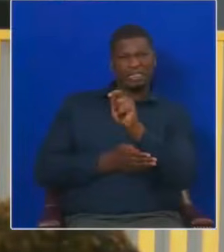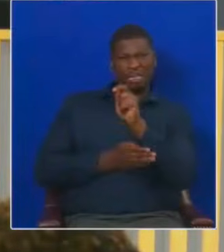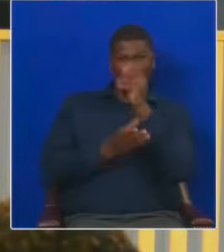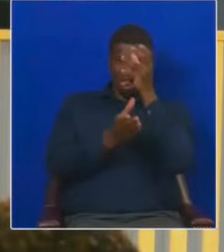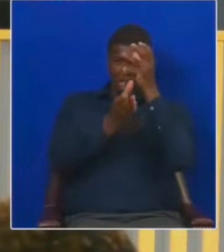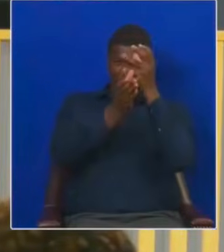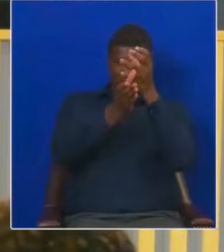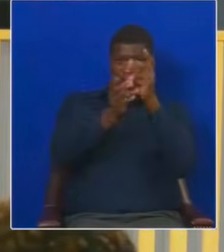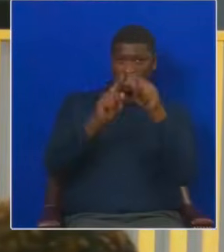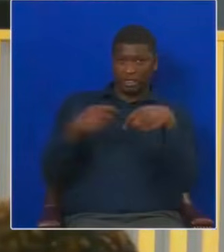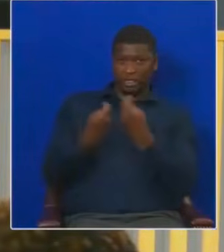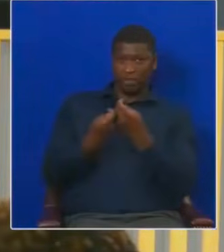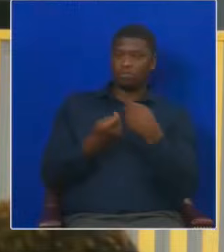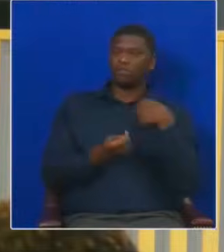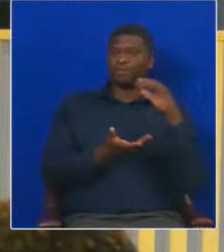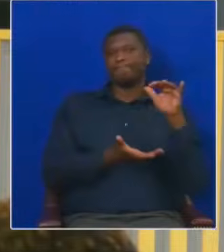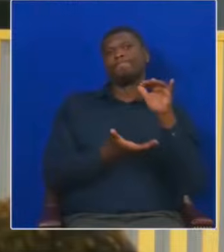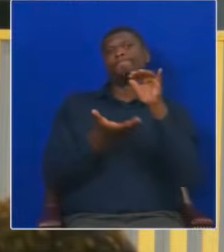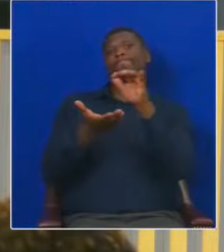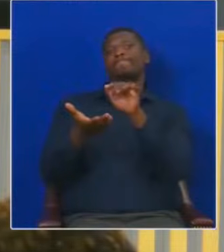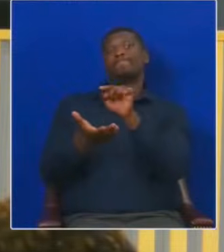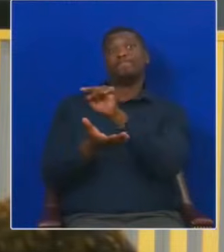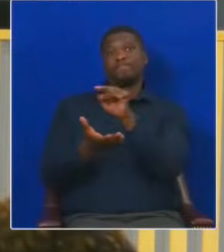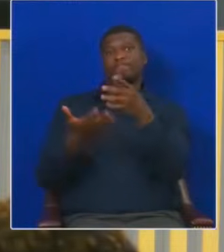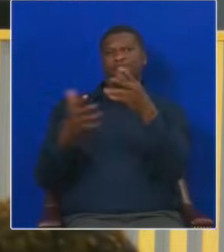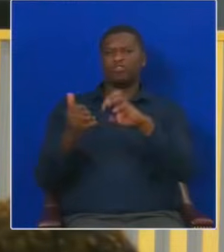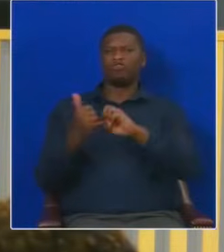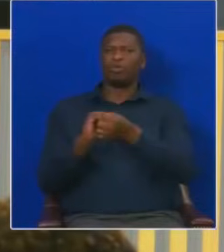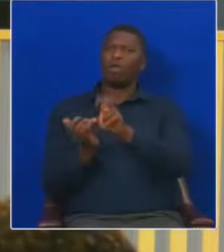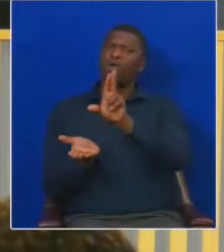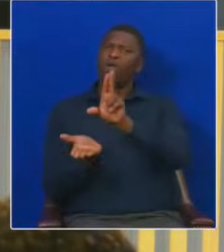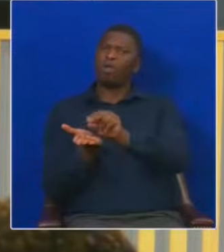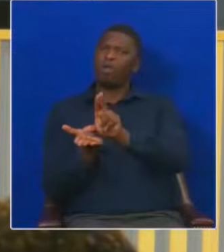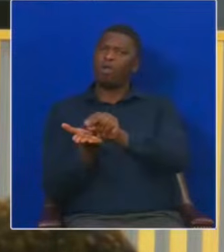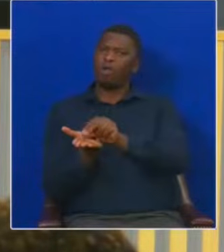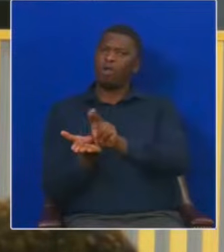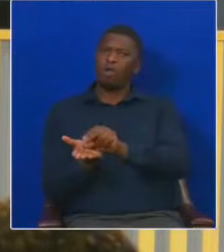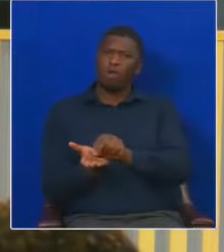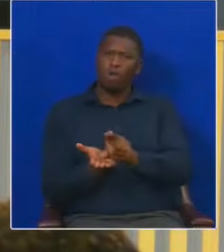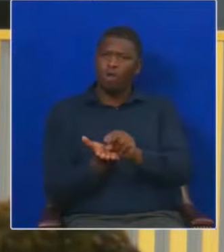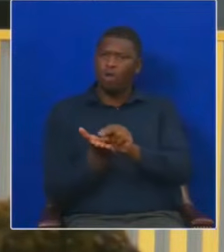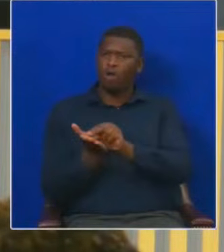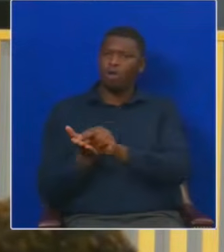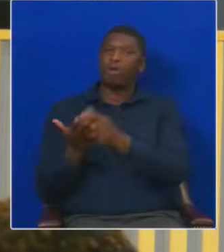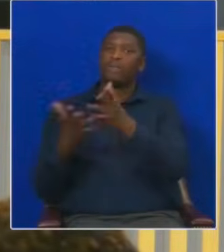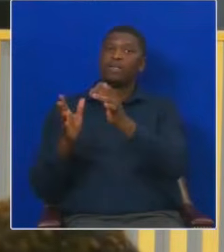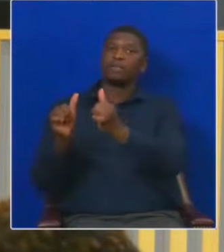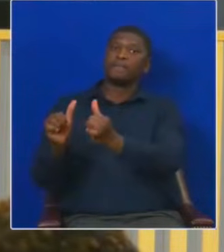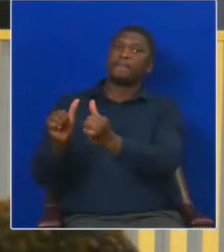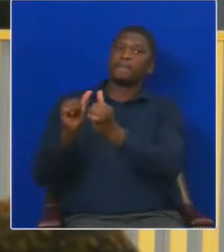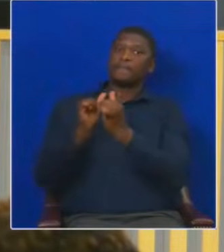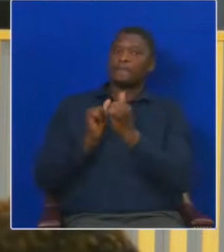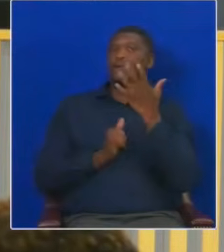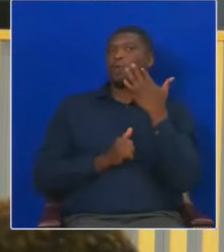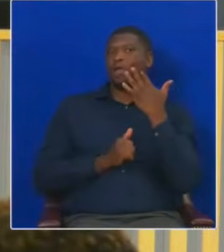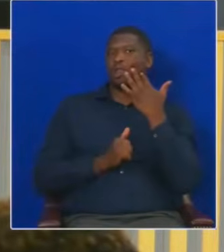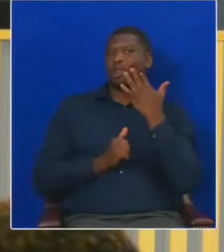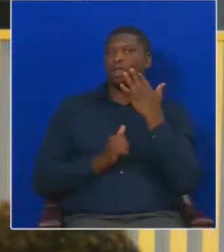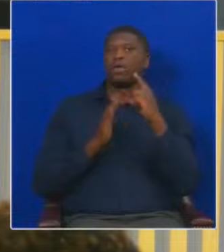and they were returned to me on the 11th of December